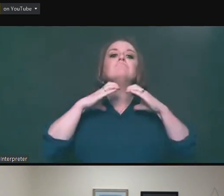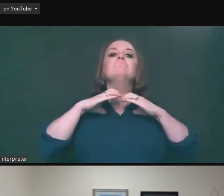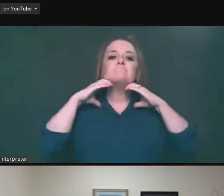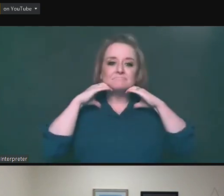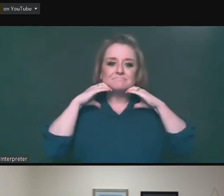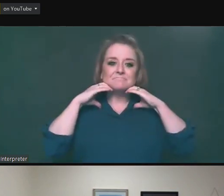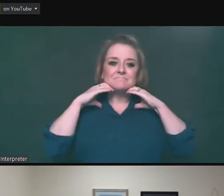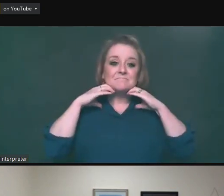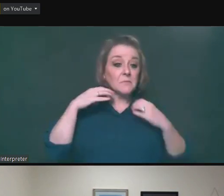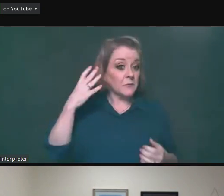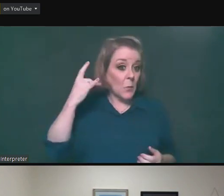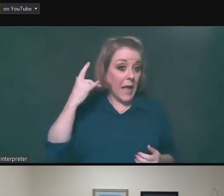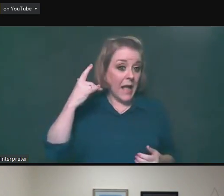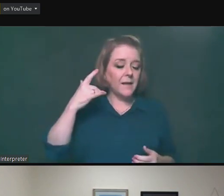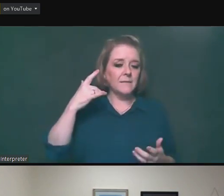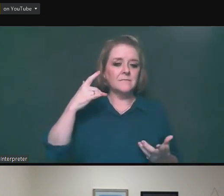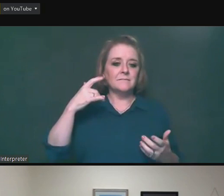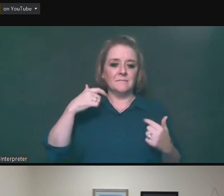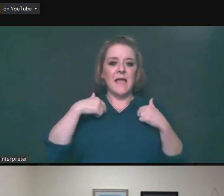is because I can